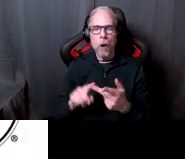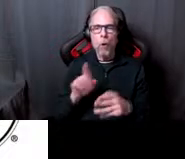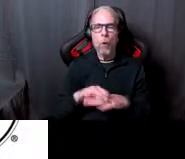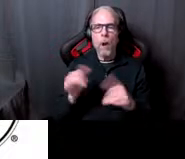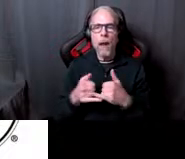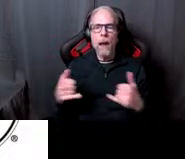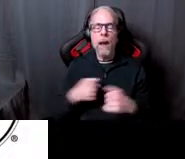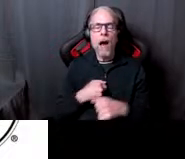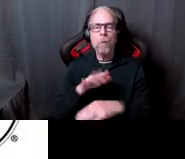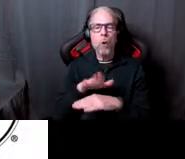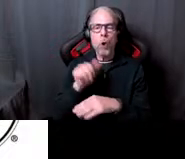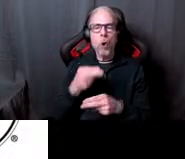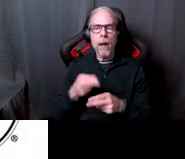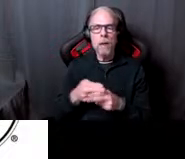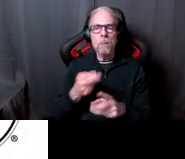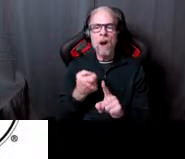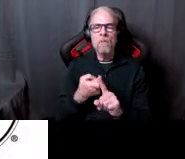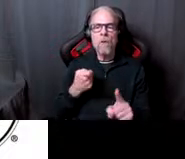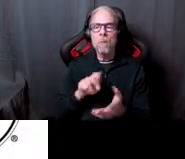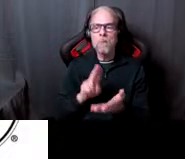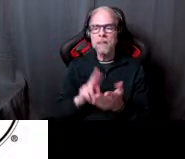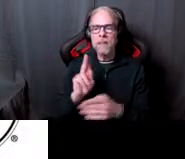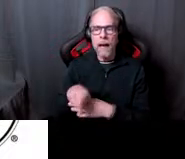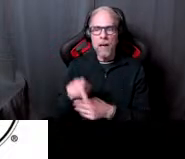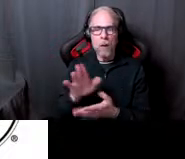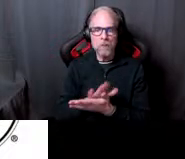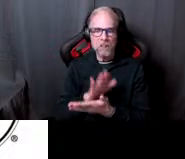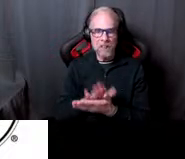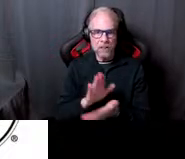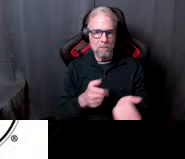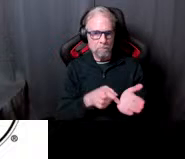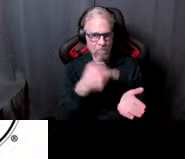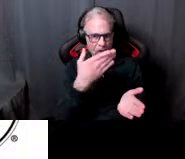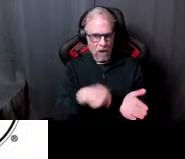will call names from the sign-up sheets as I have them.